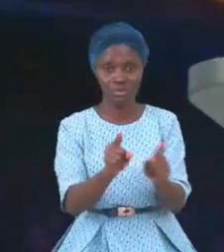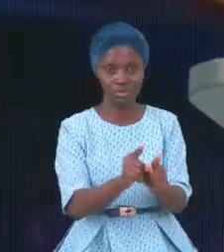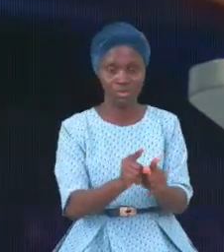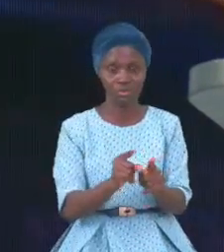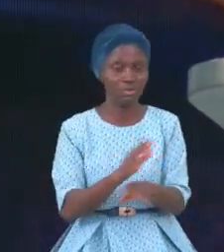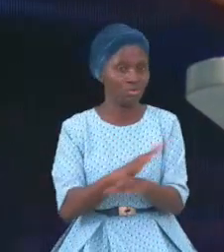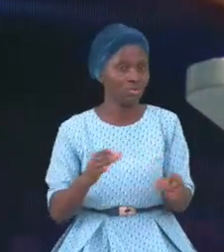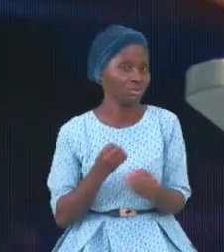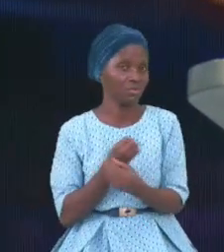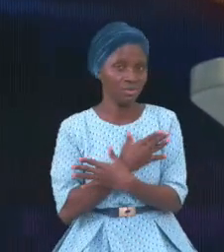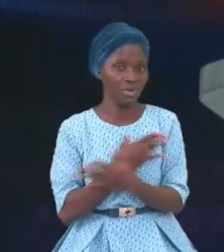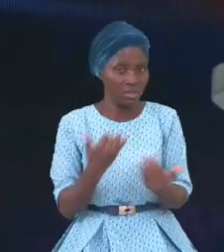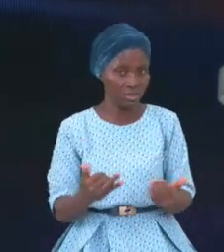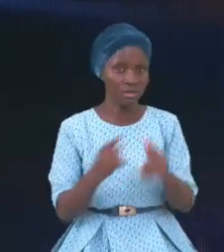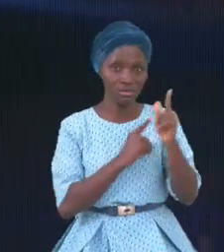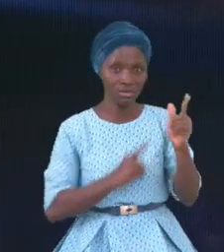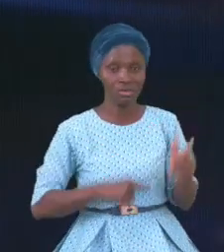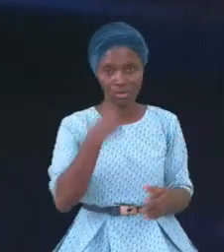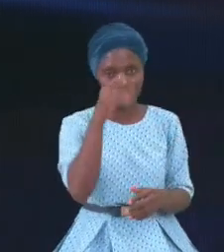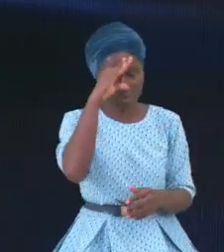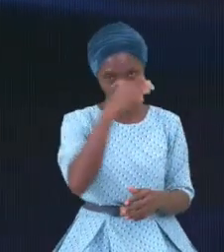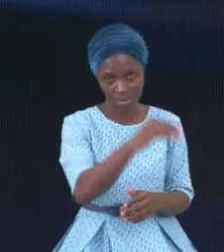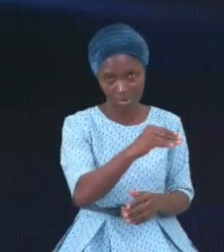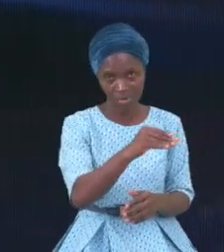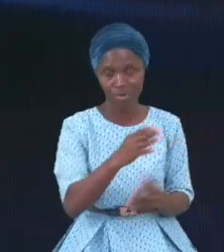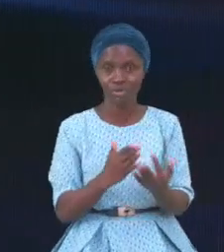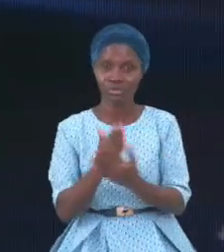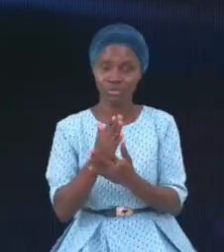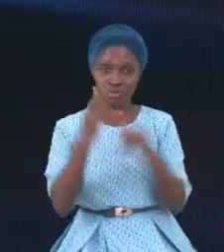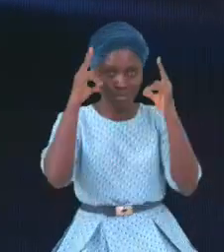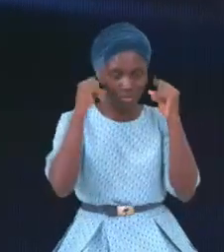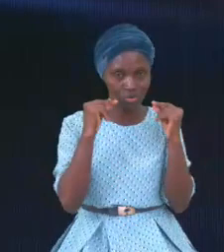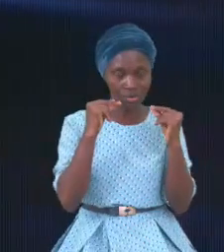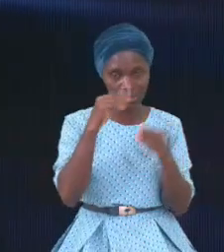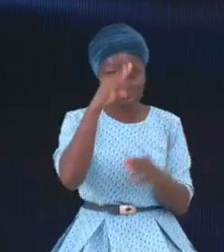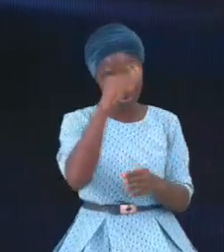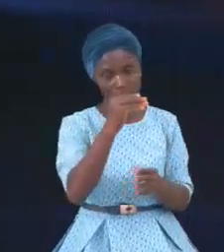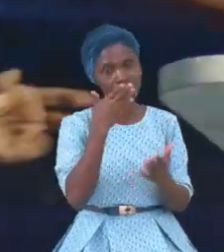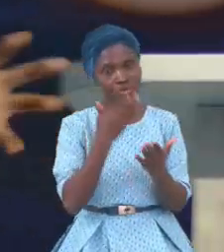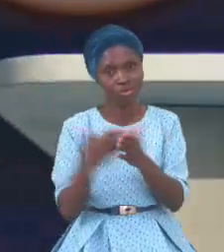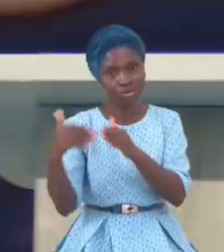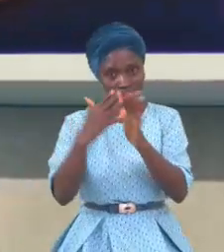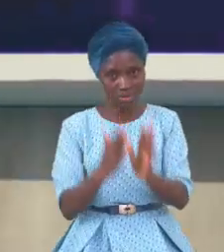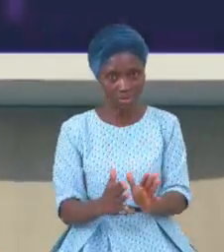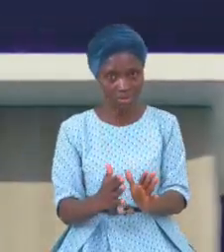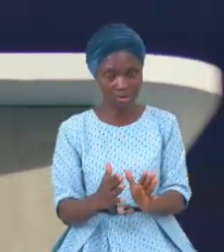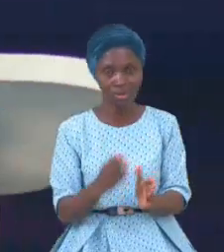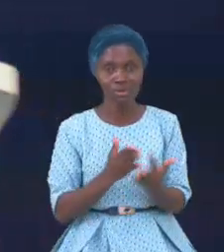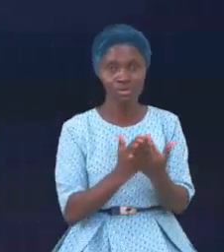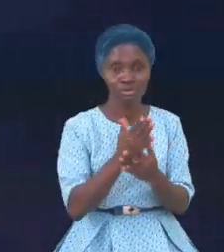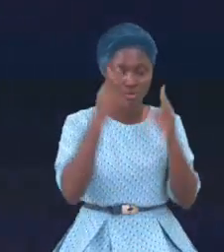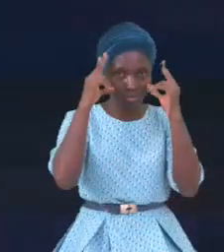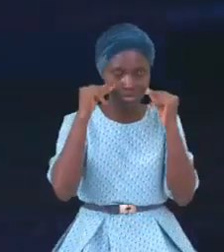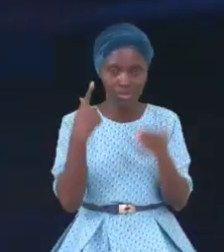was telling him through Moses, his mentor, through Moses, his leader, through Moses, the minister